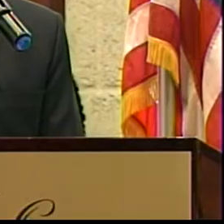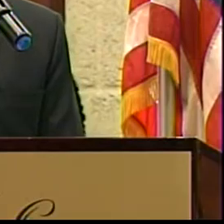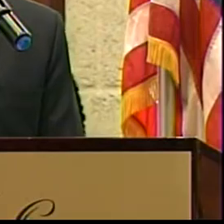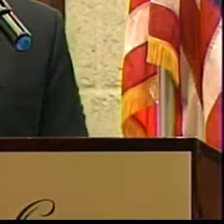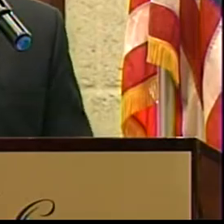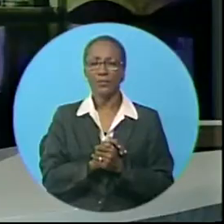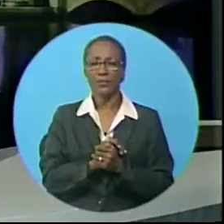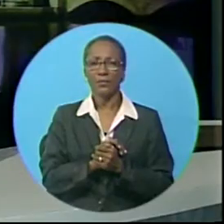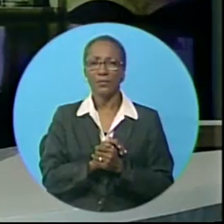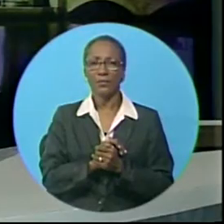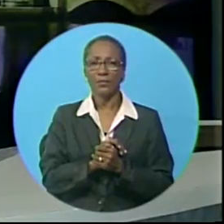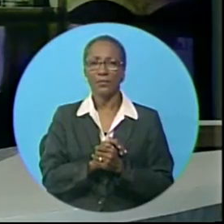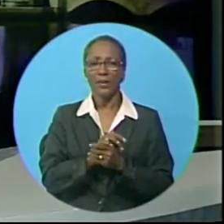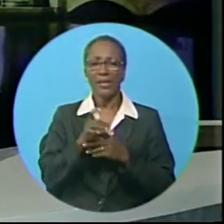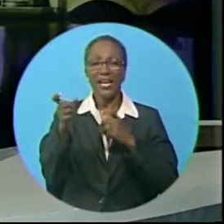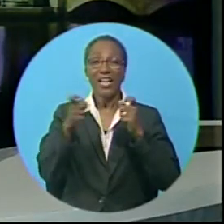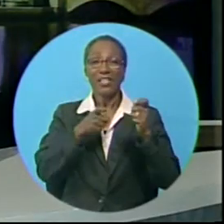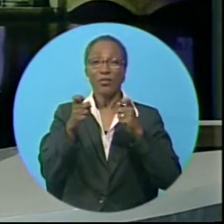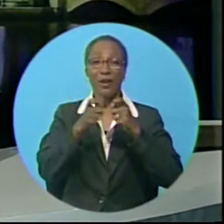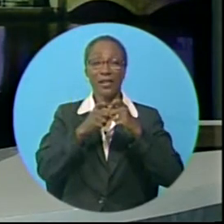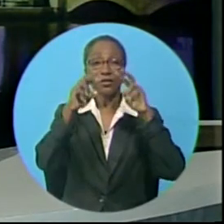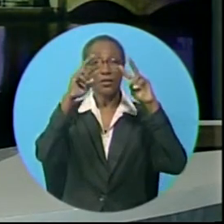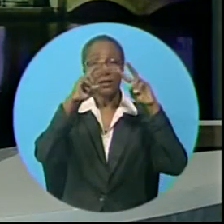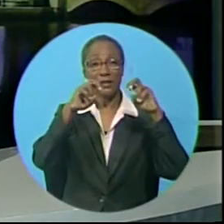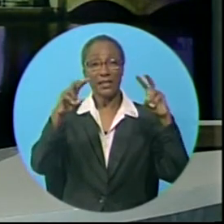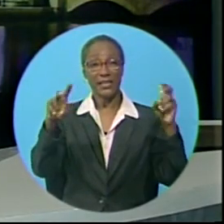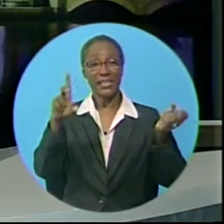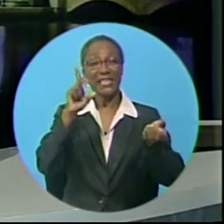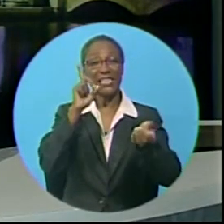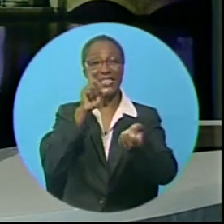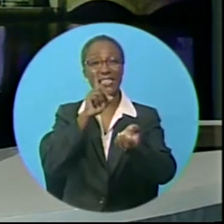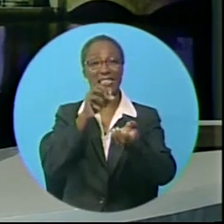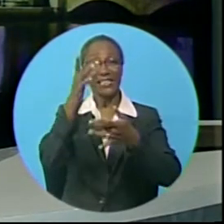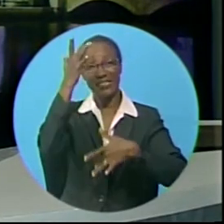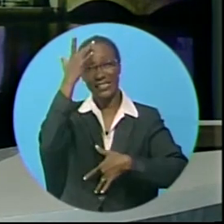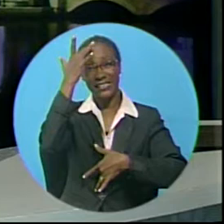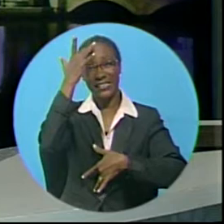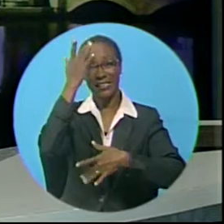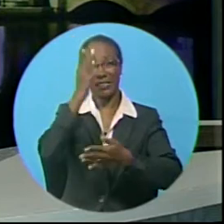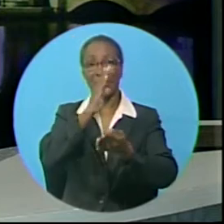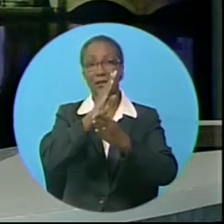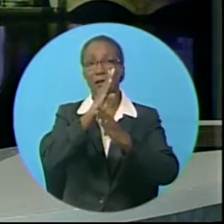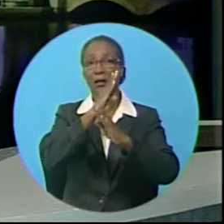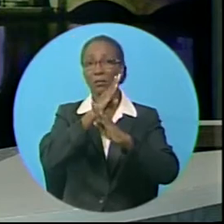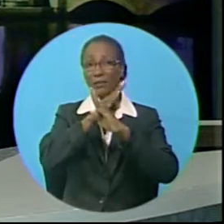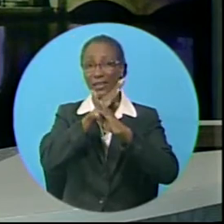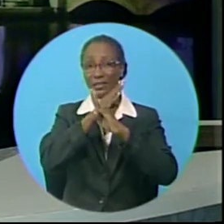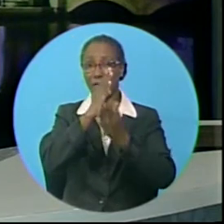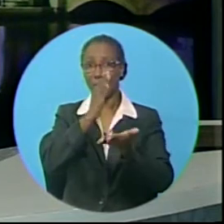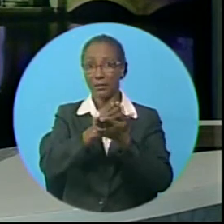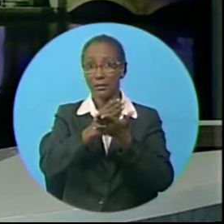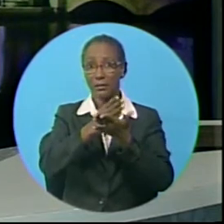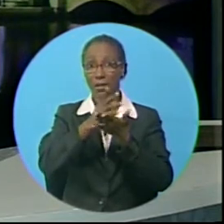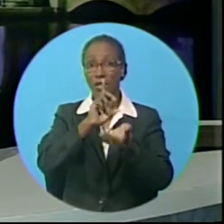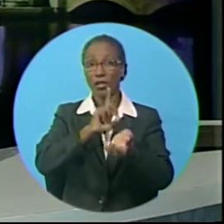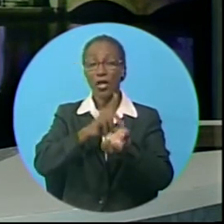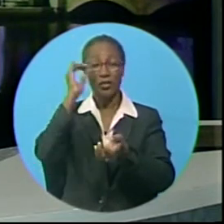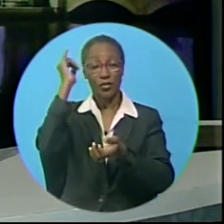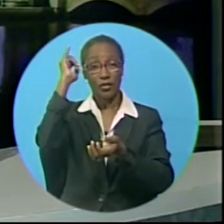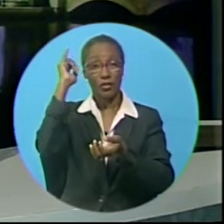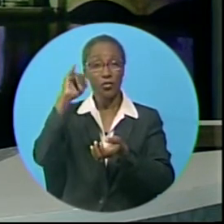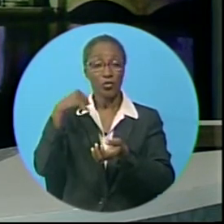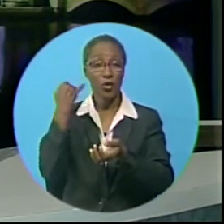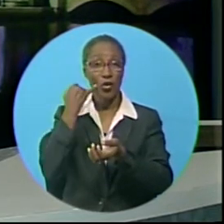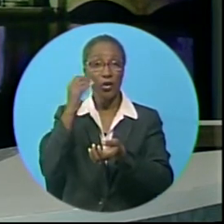results. Director of Surveillance, Disease Prevention and Control, Dr. Joy St. John, says CARFA has been active in the